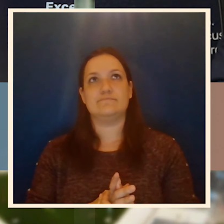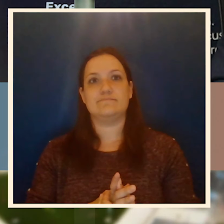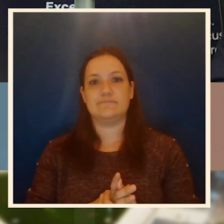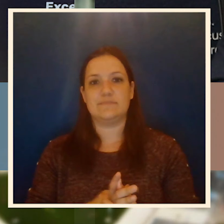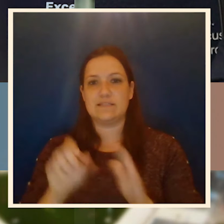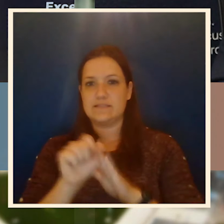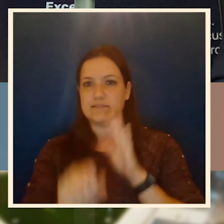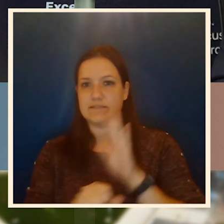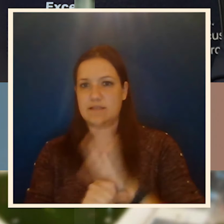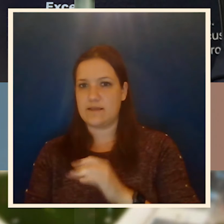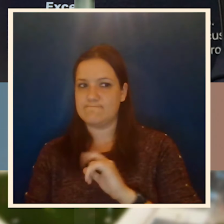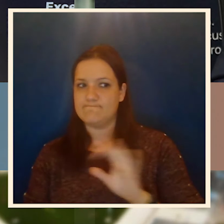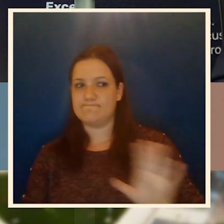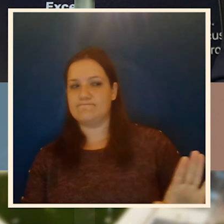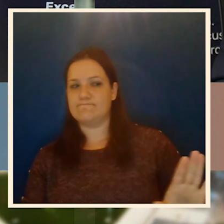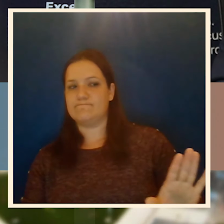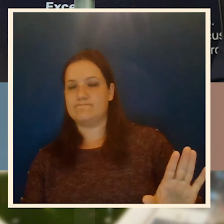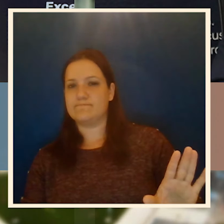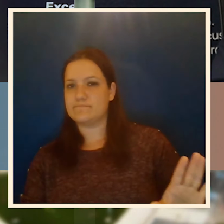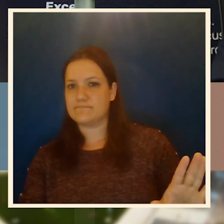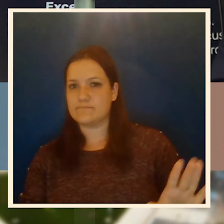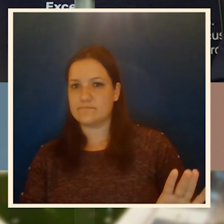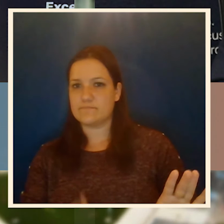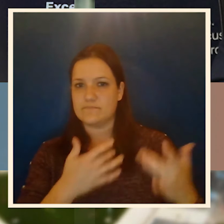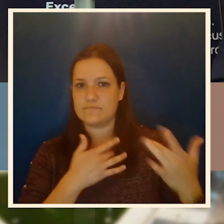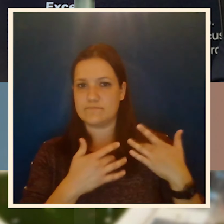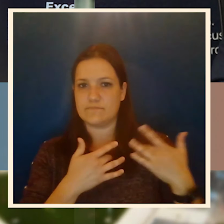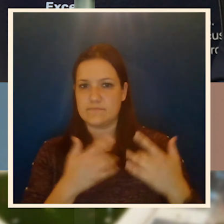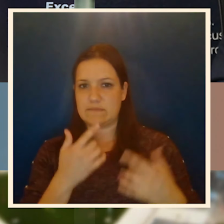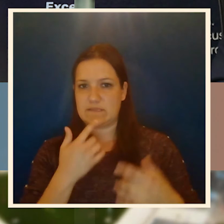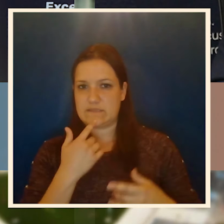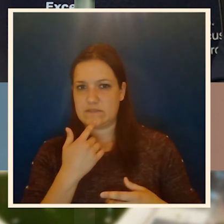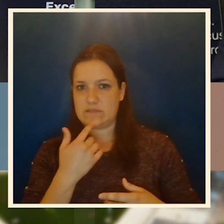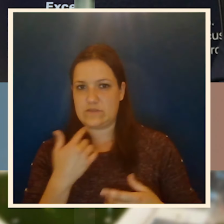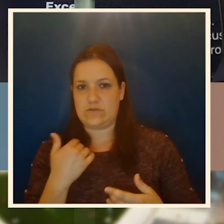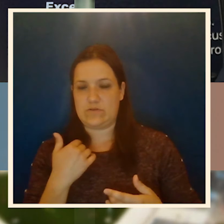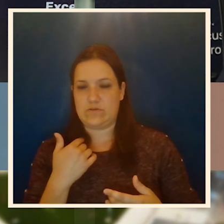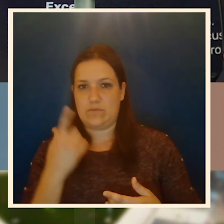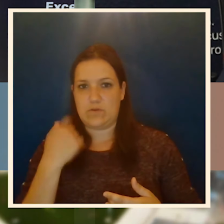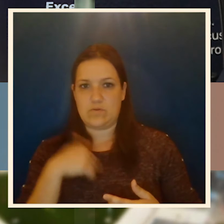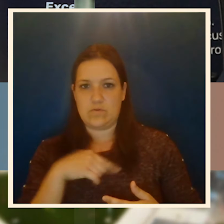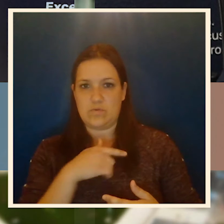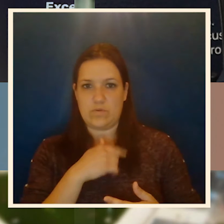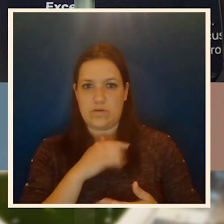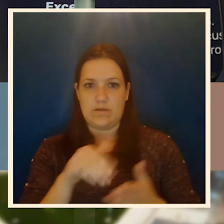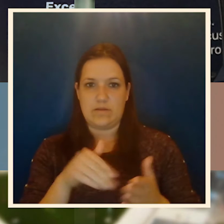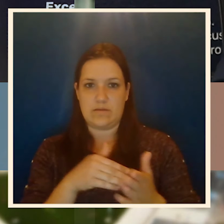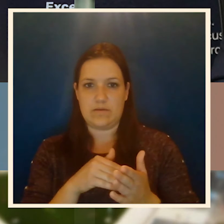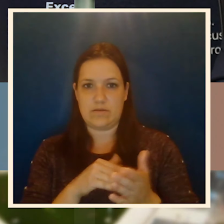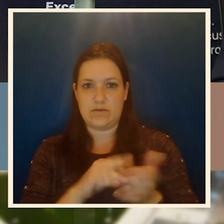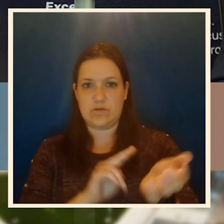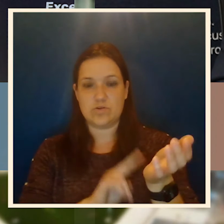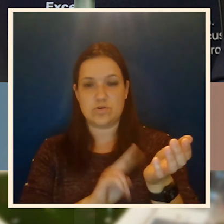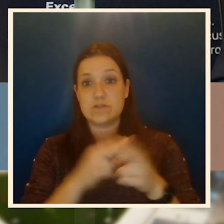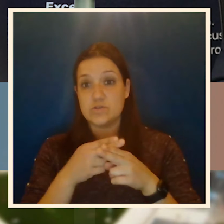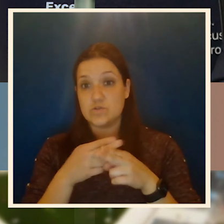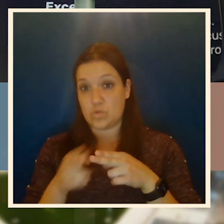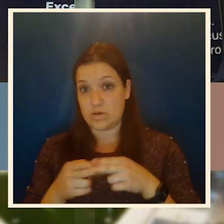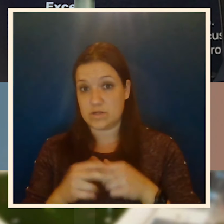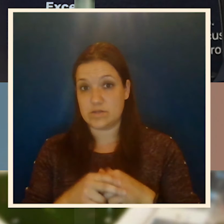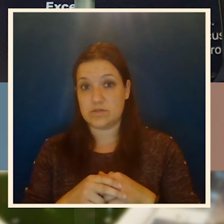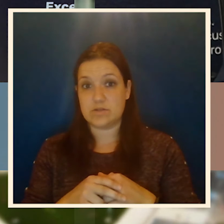pushback by the state that's been concerned that we, because we are in the midst of a nursing shortage,